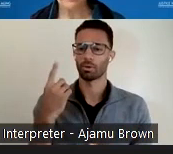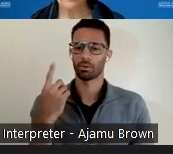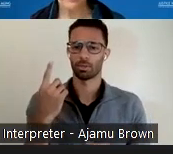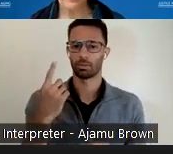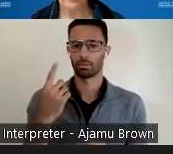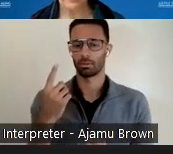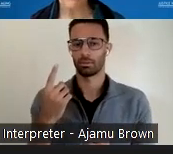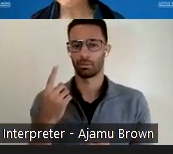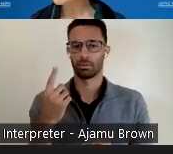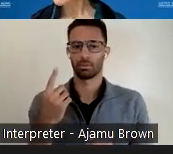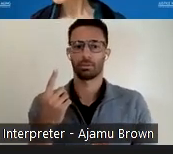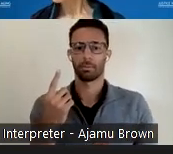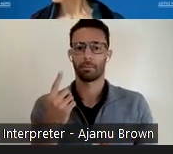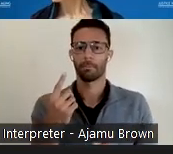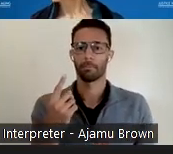up the